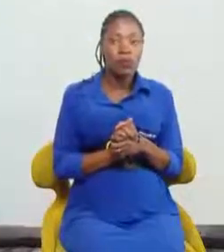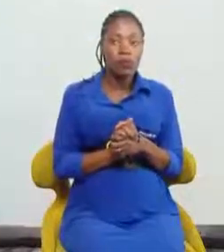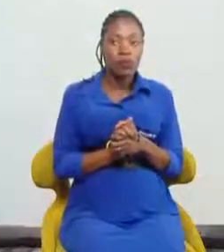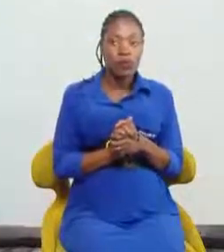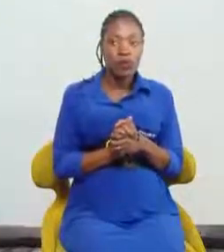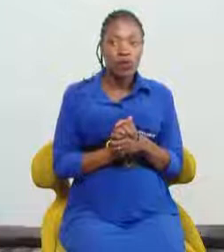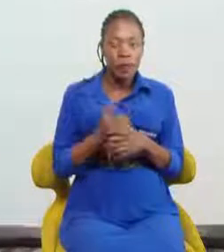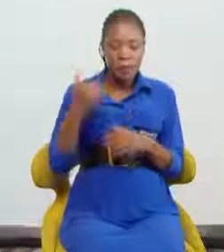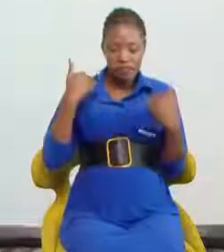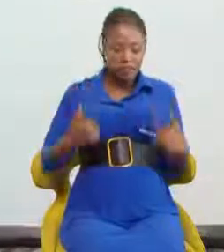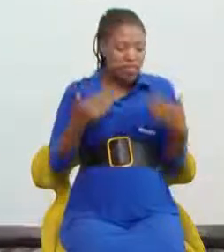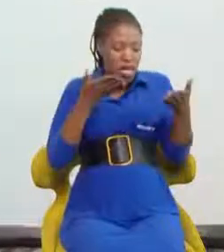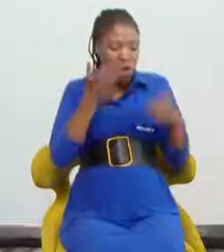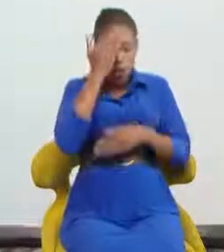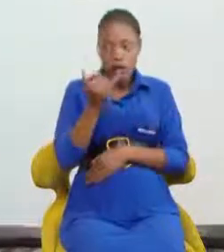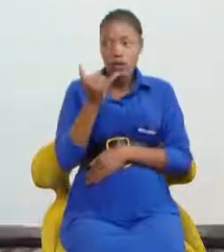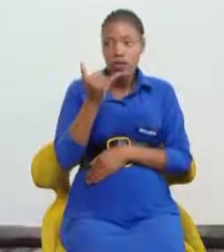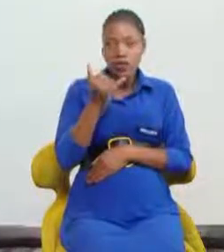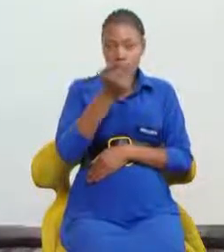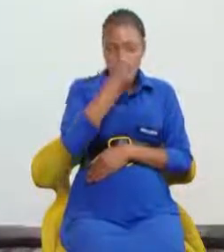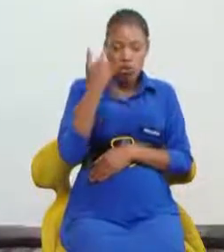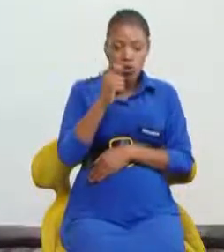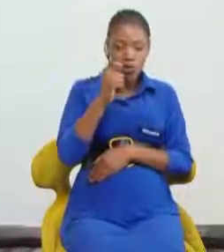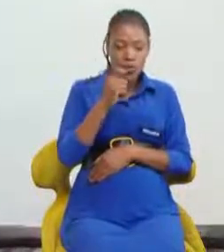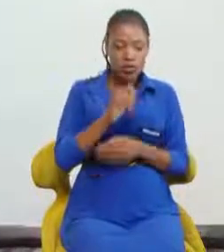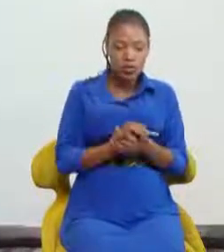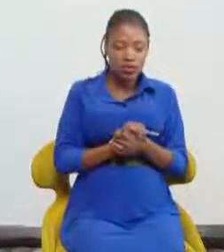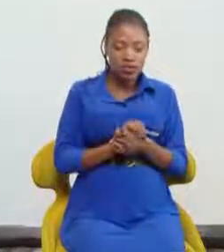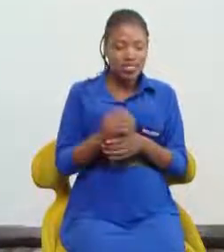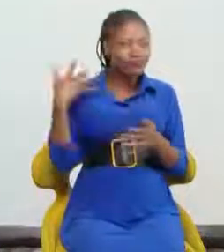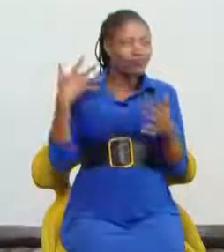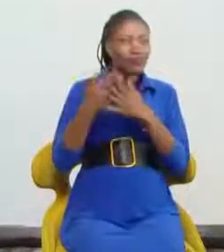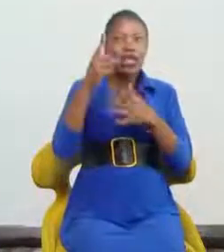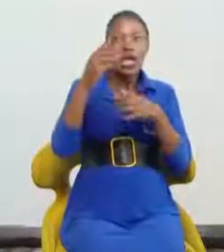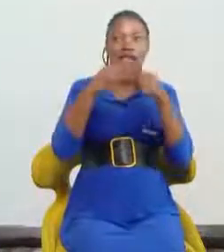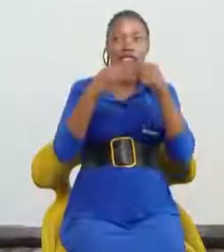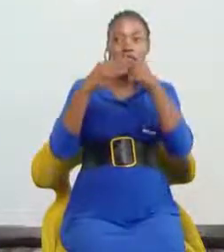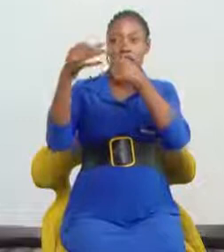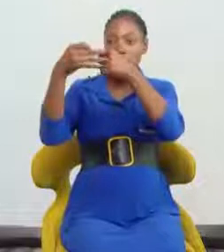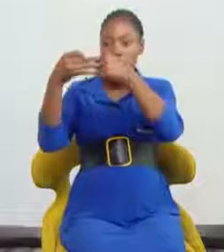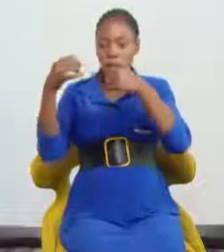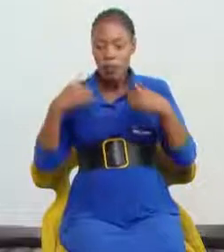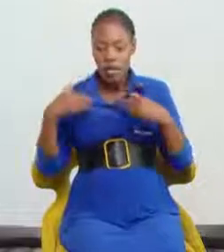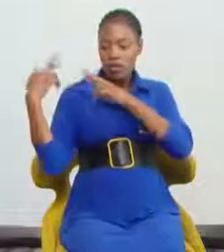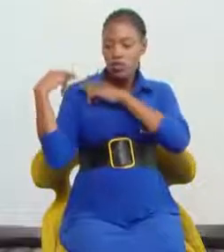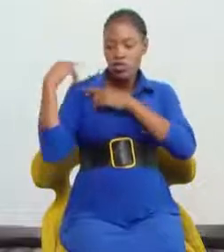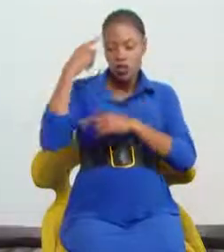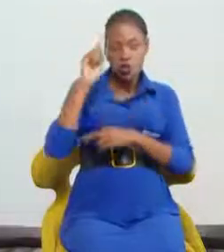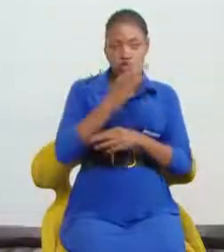The reason I'm here is more because since 1988, I am in charge of students with